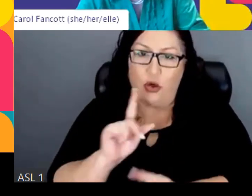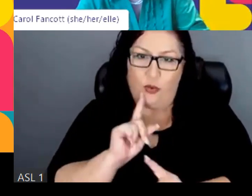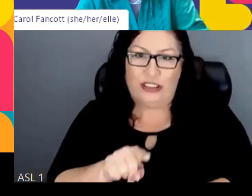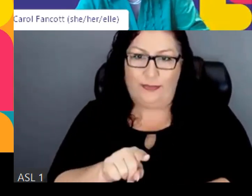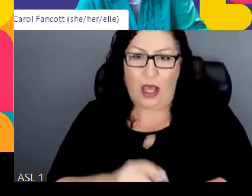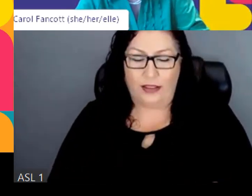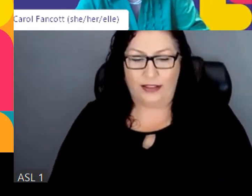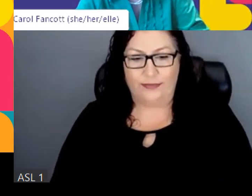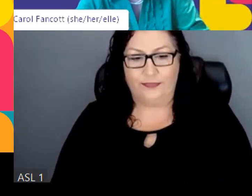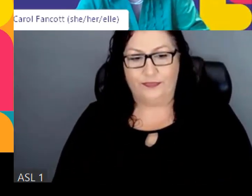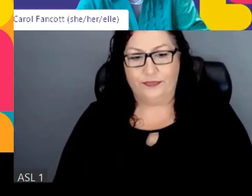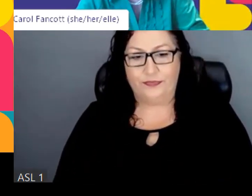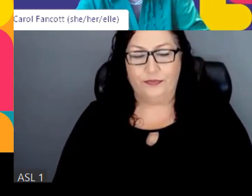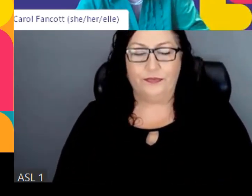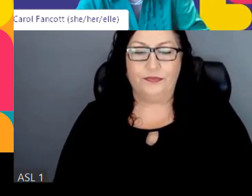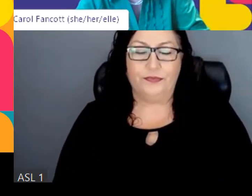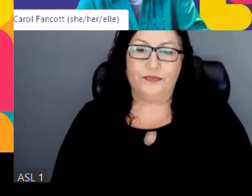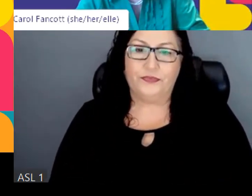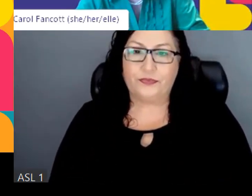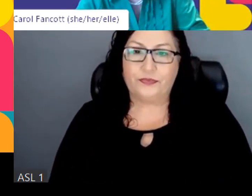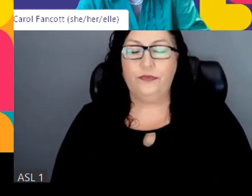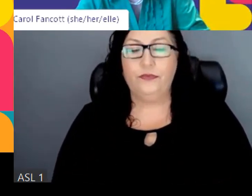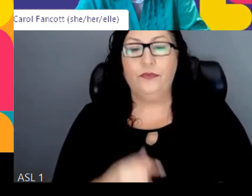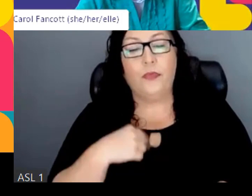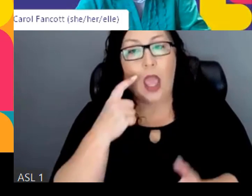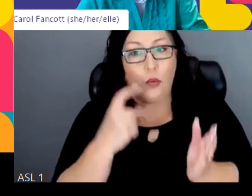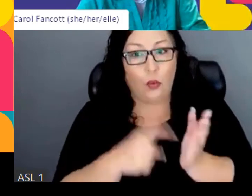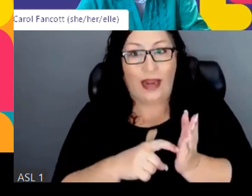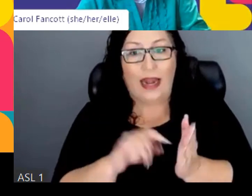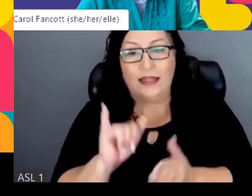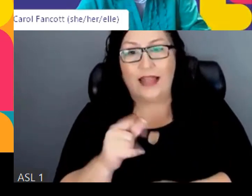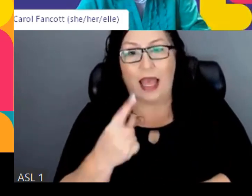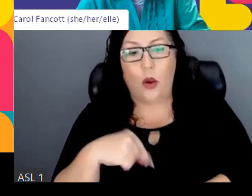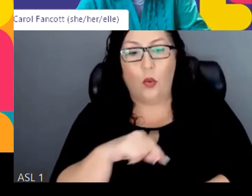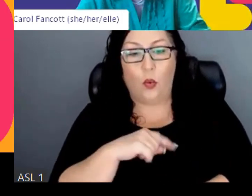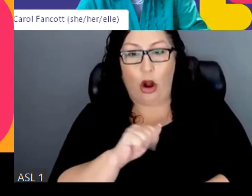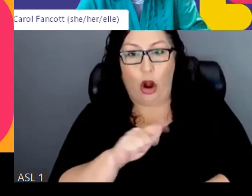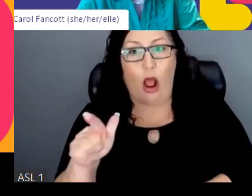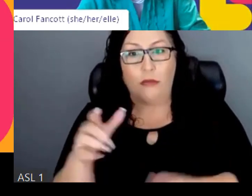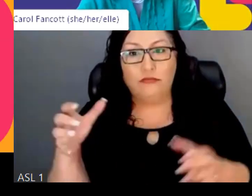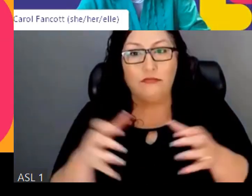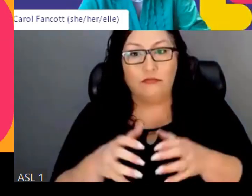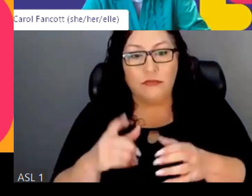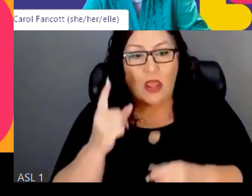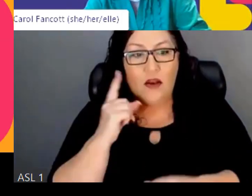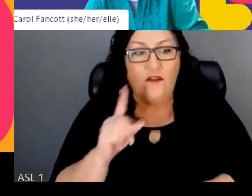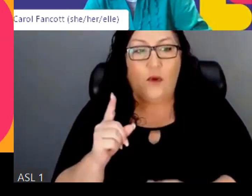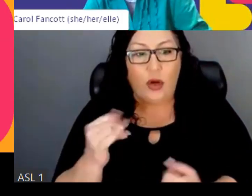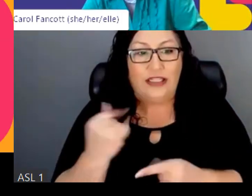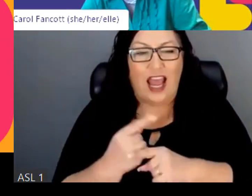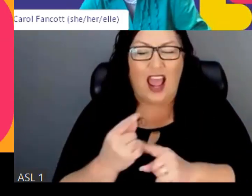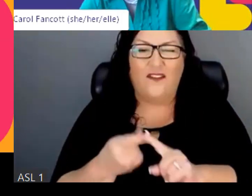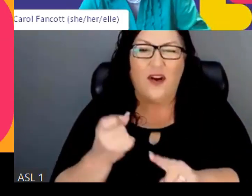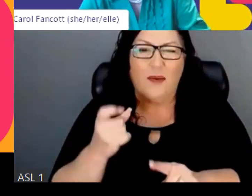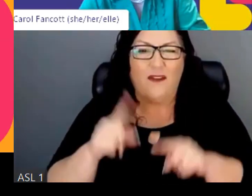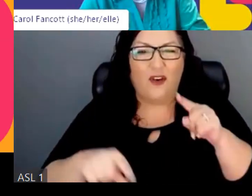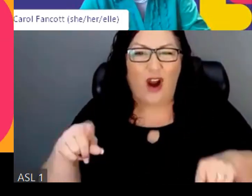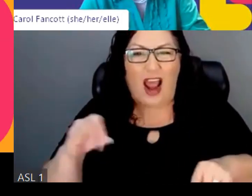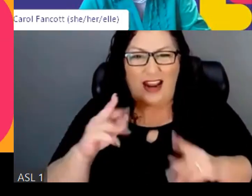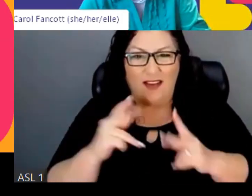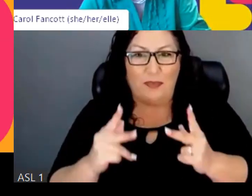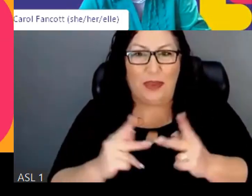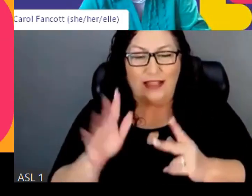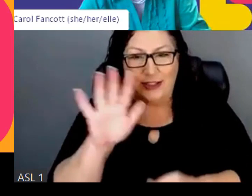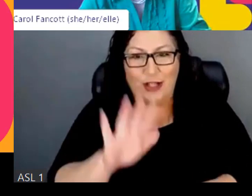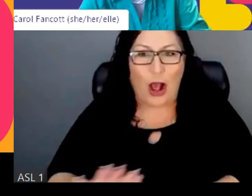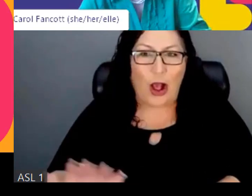to send your response to us. I recognize that we are all gathering virtually today from a variety